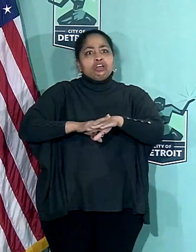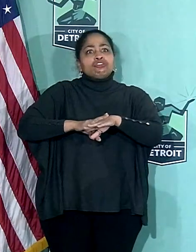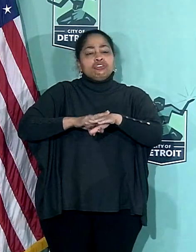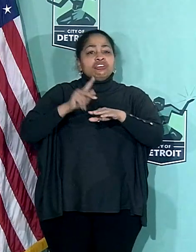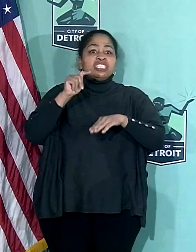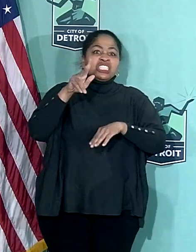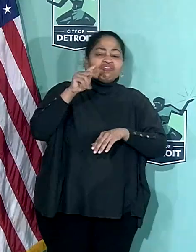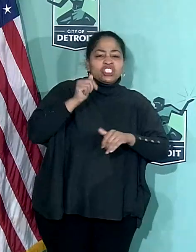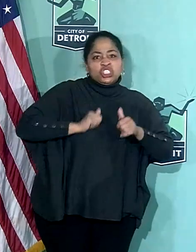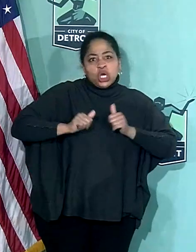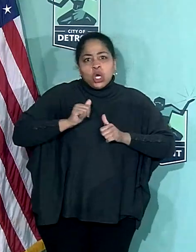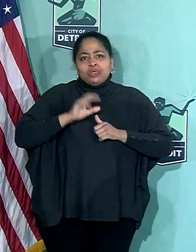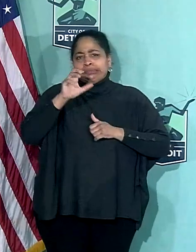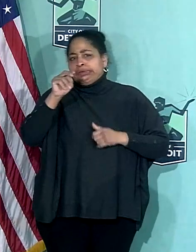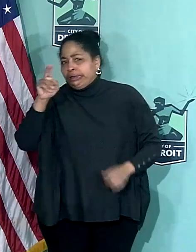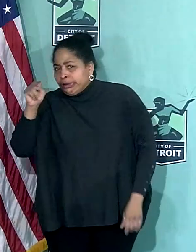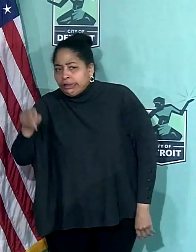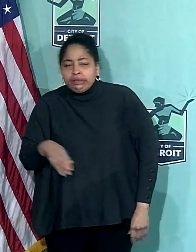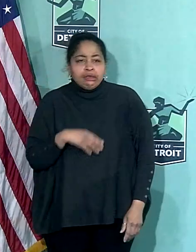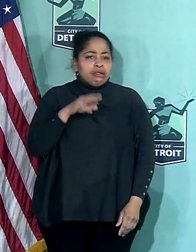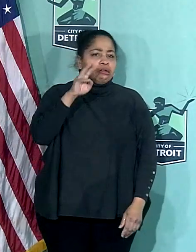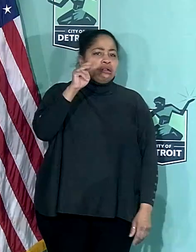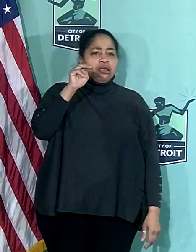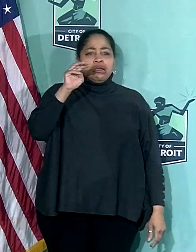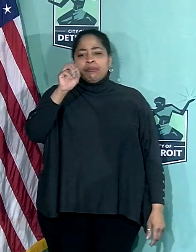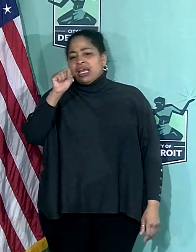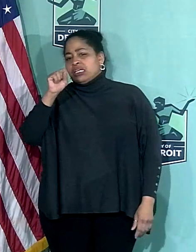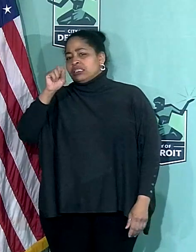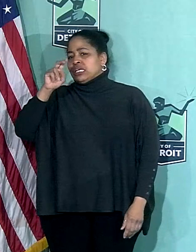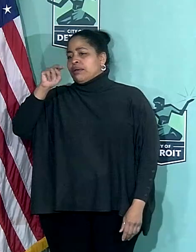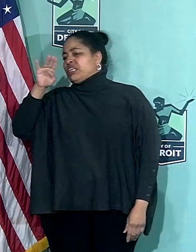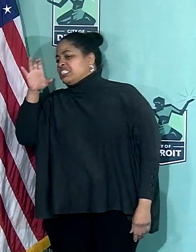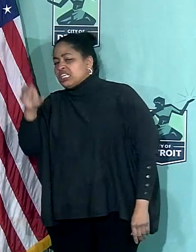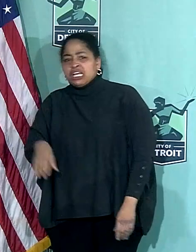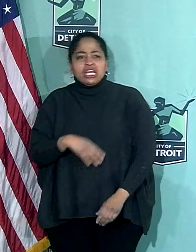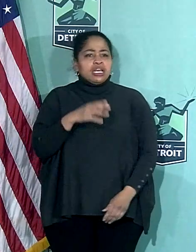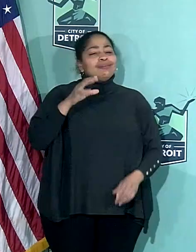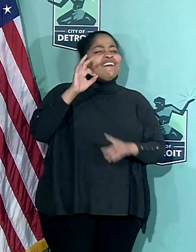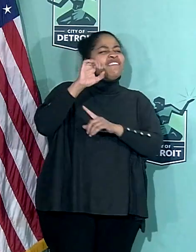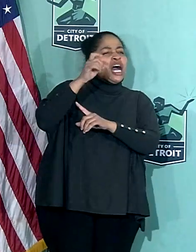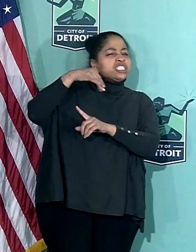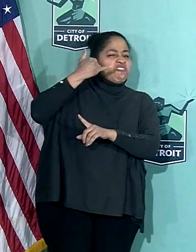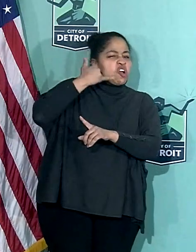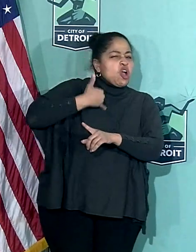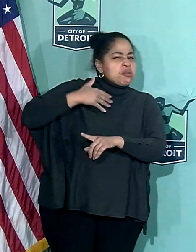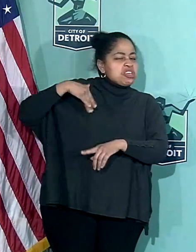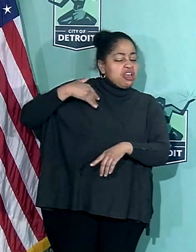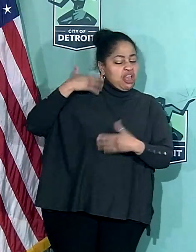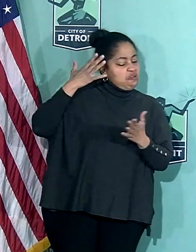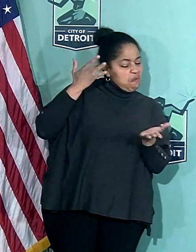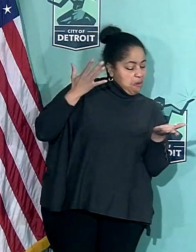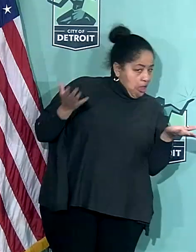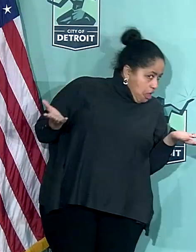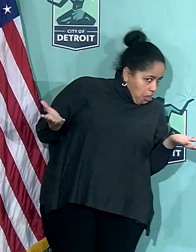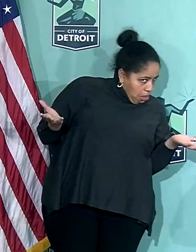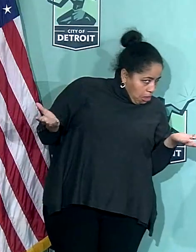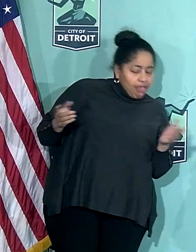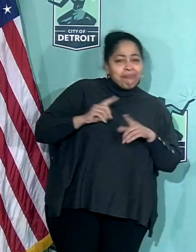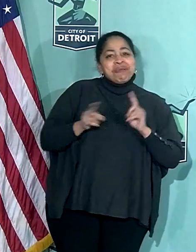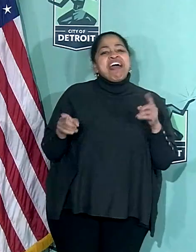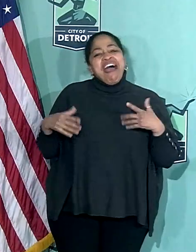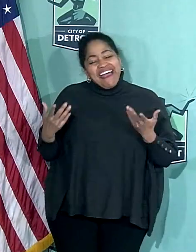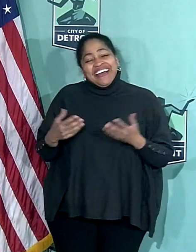TV shows, CNN, MSNBC, and the like. Fox hasn't called yet. I'm not sure why,